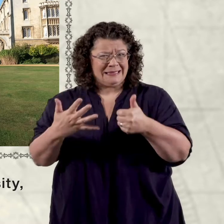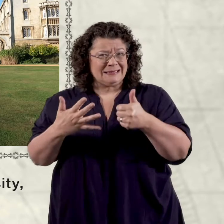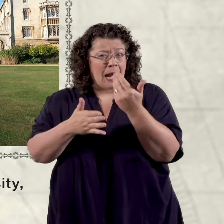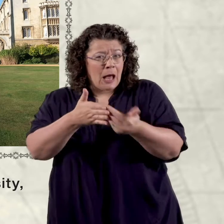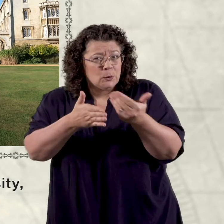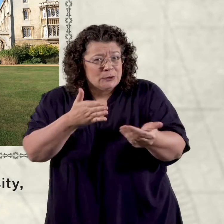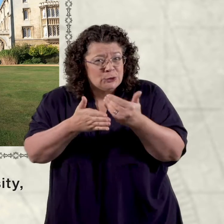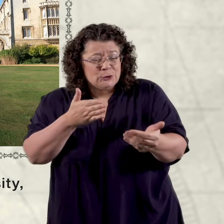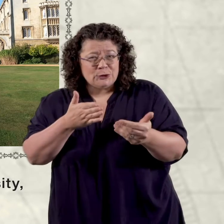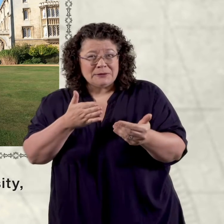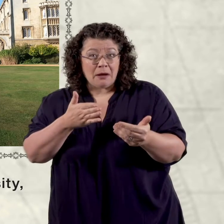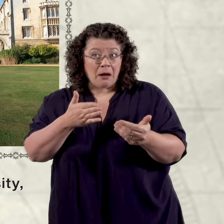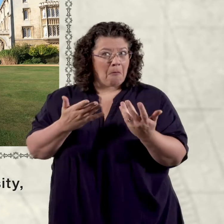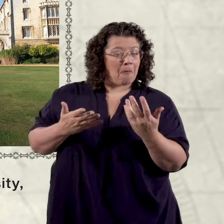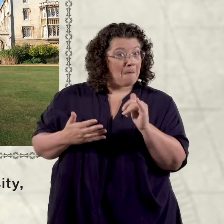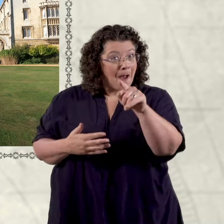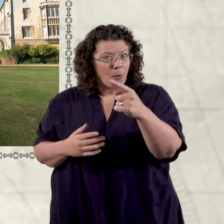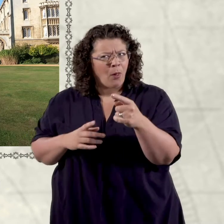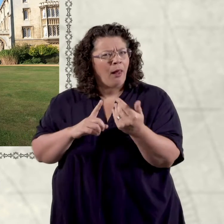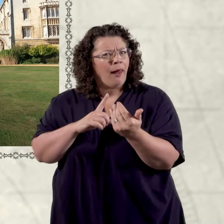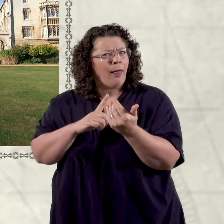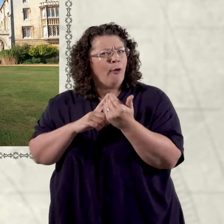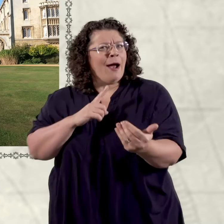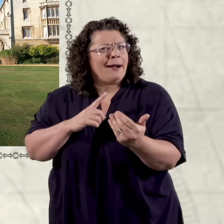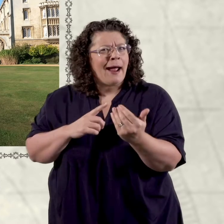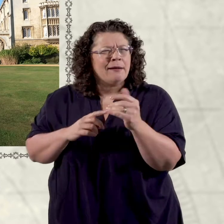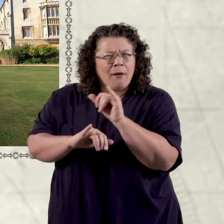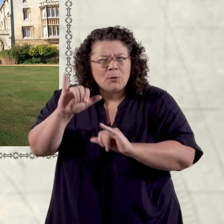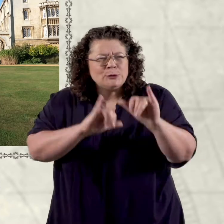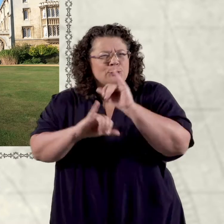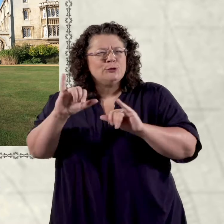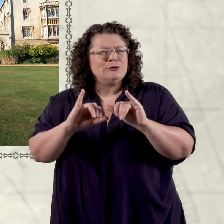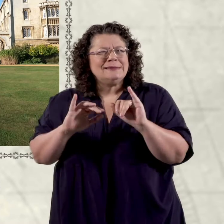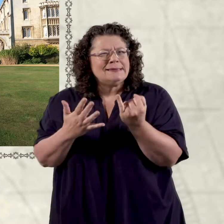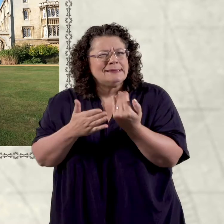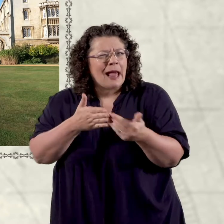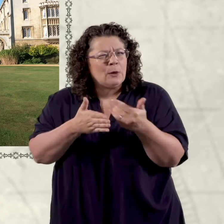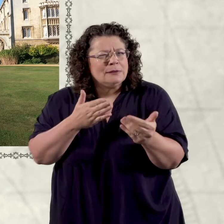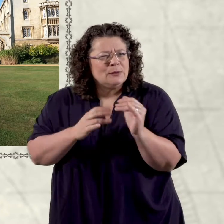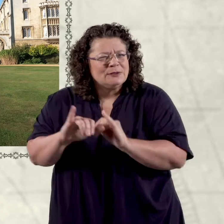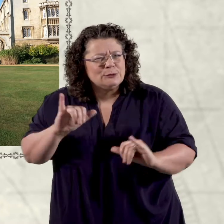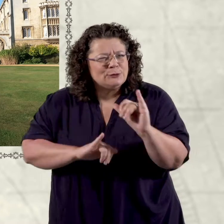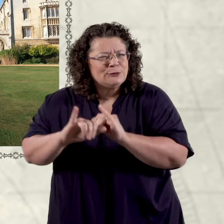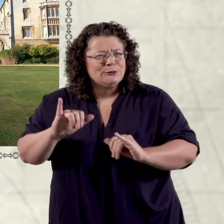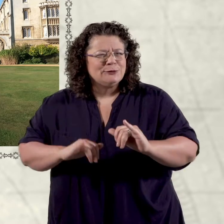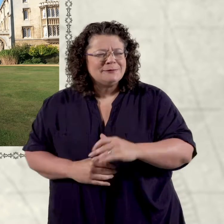in 6 languages. I wonder if you can recognize them. The first